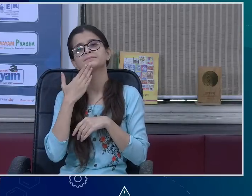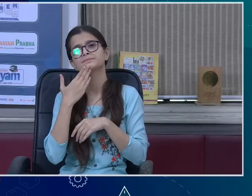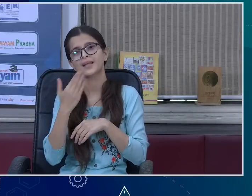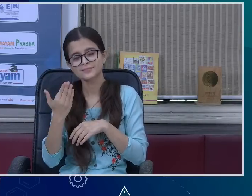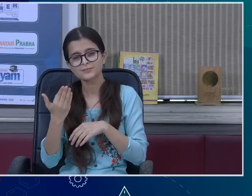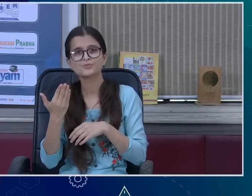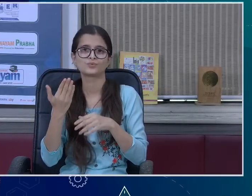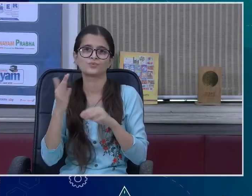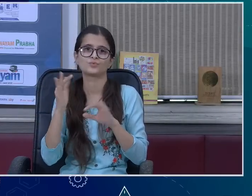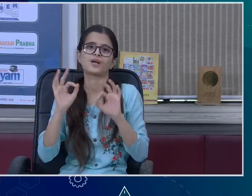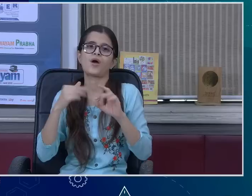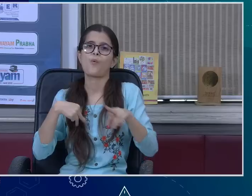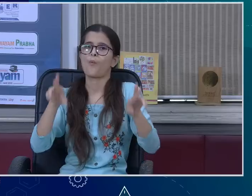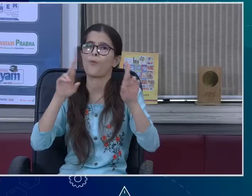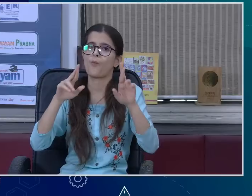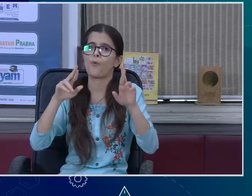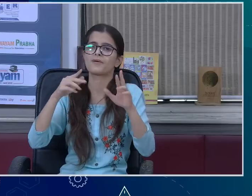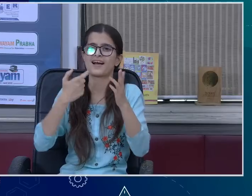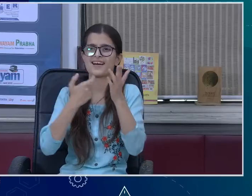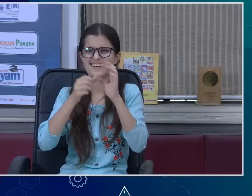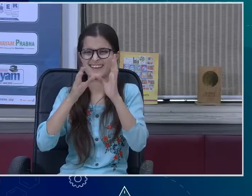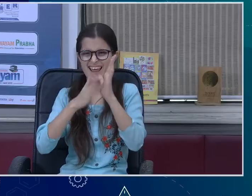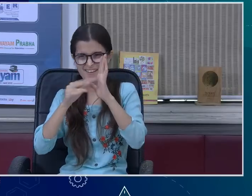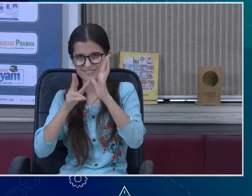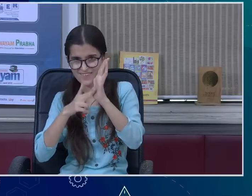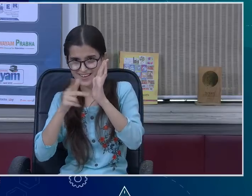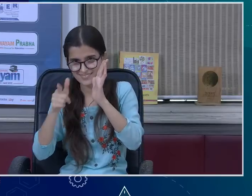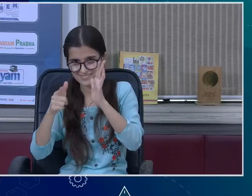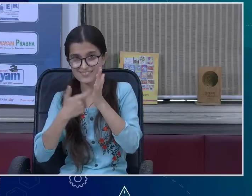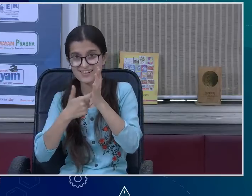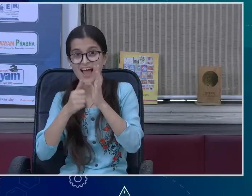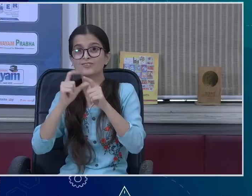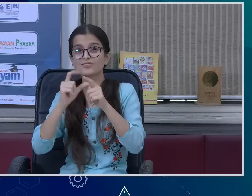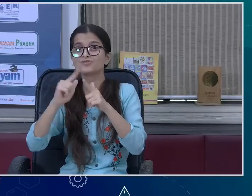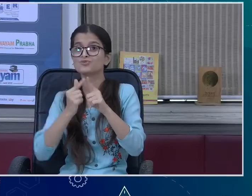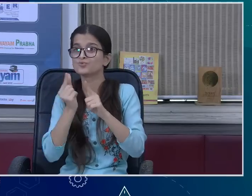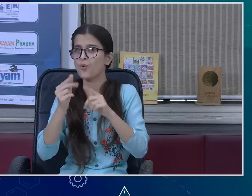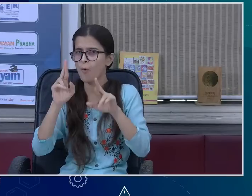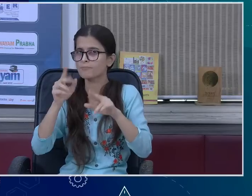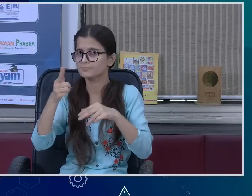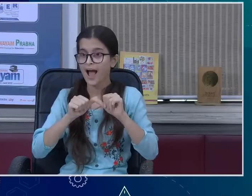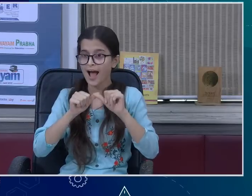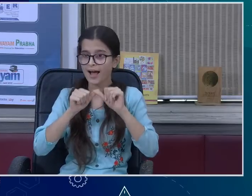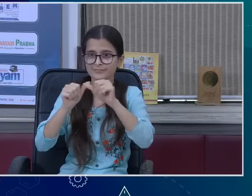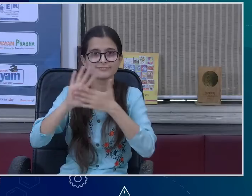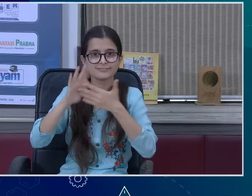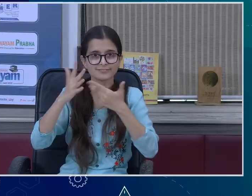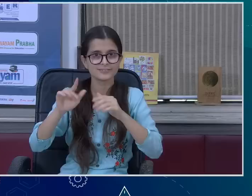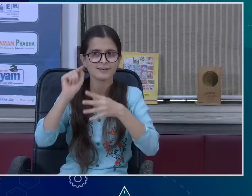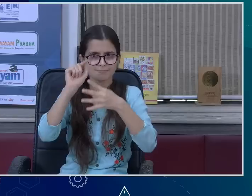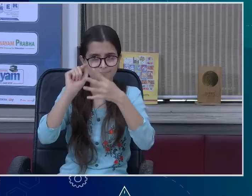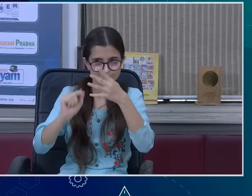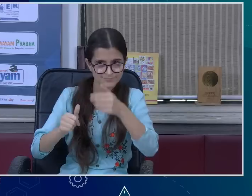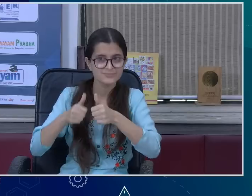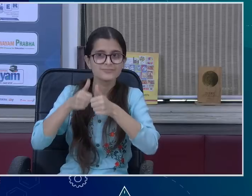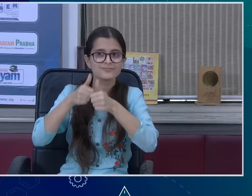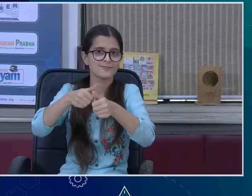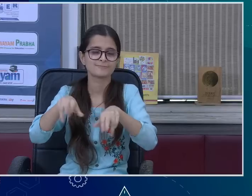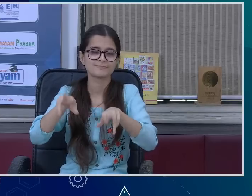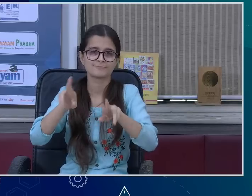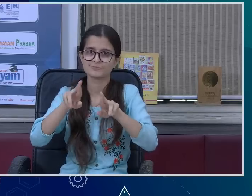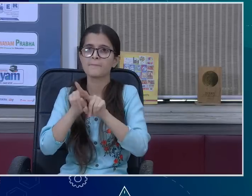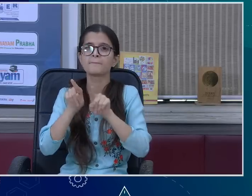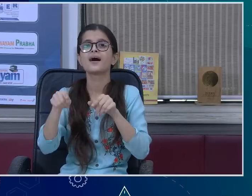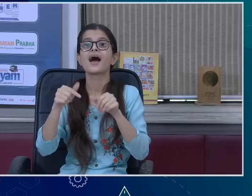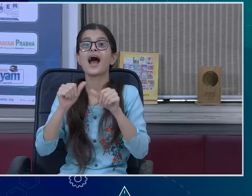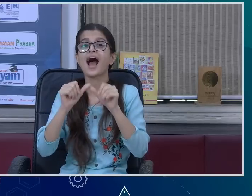ma'am, and I hope the viewer Raman Raju, you got your answer and you will start working on those tips that Professor Rama has just given.